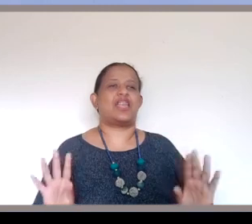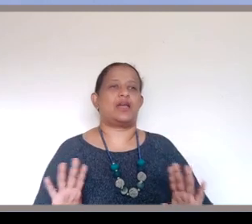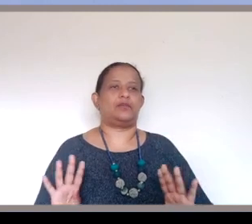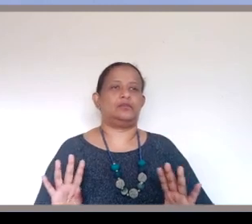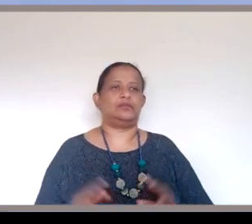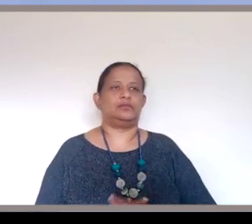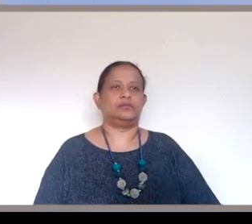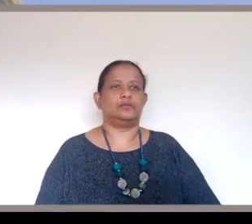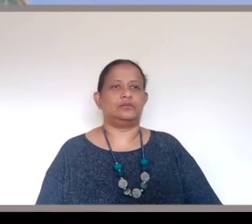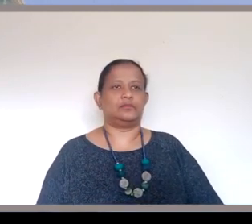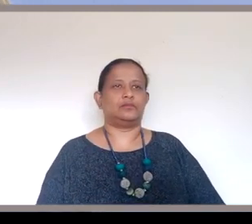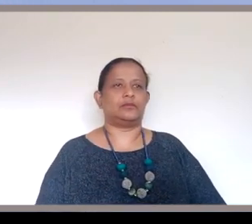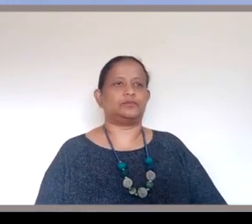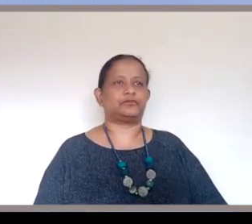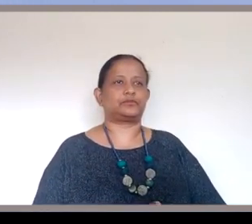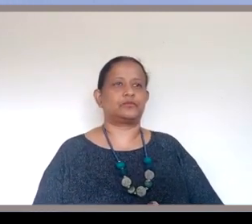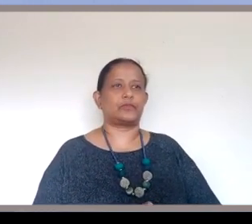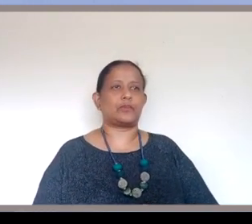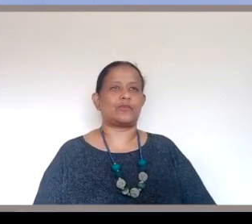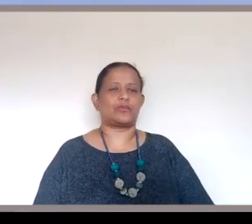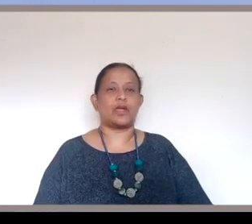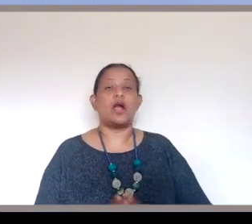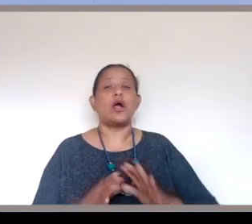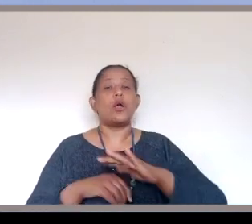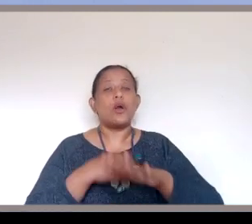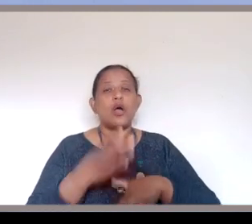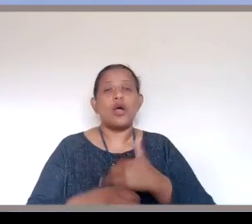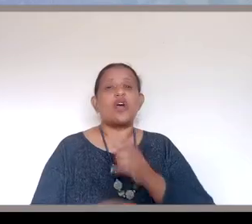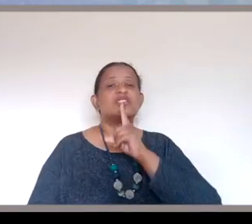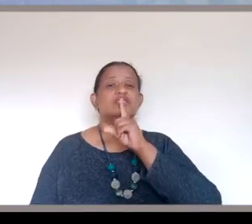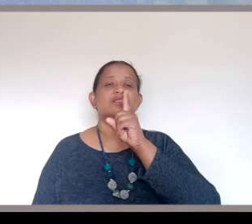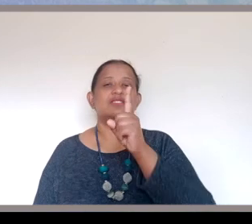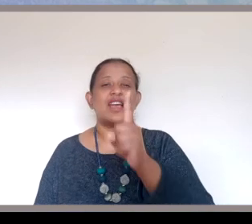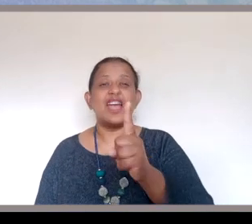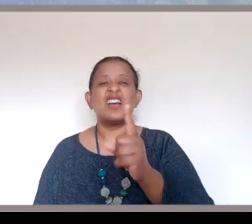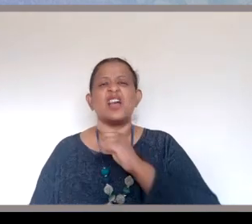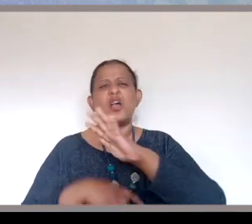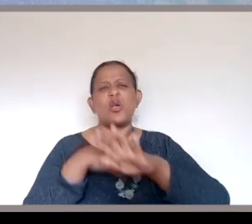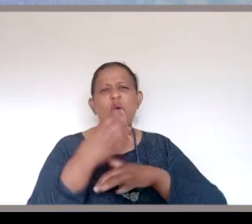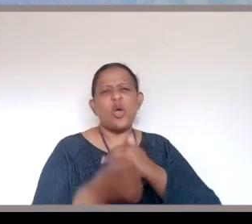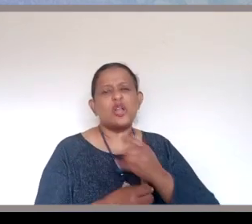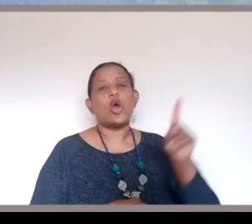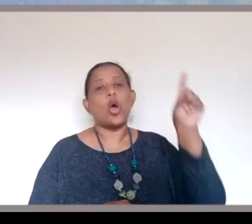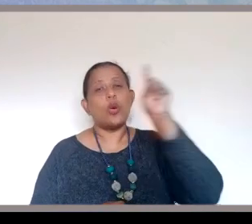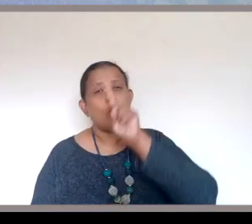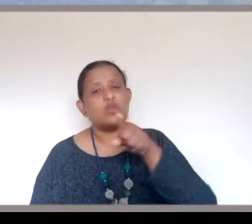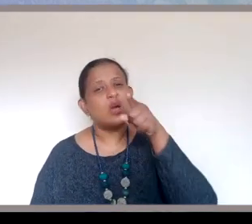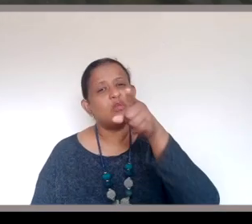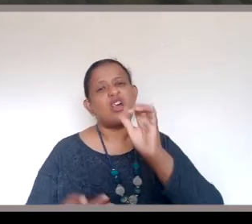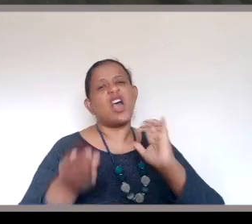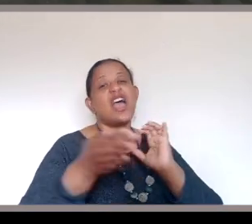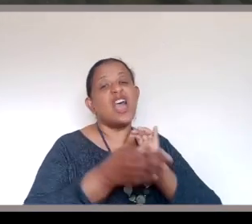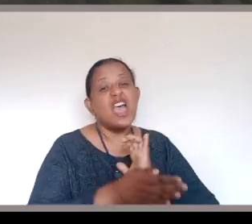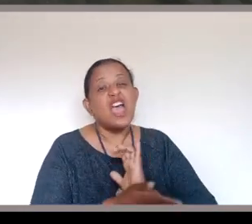that temptation is overpowering and you have no control and you're lost and you're finished. No. The Word of God says